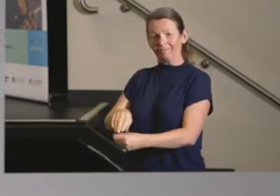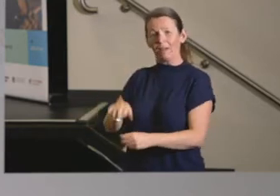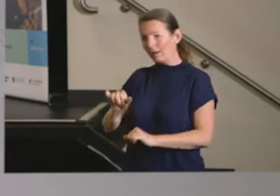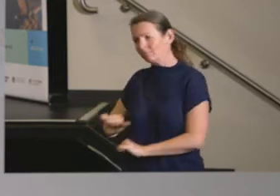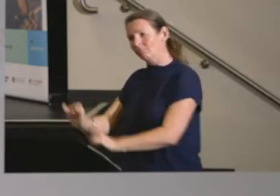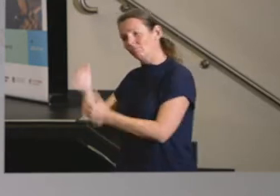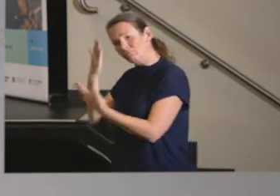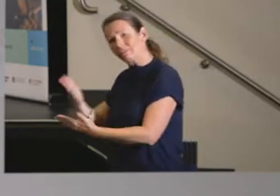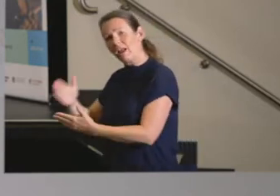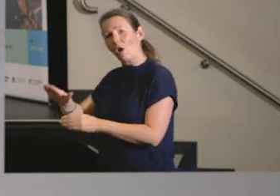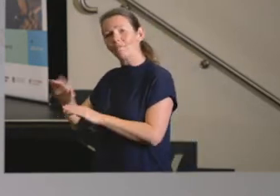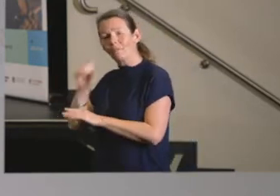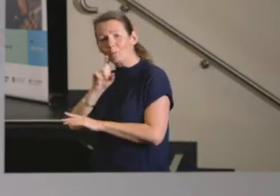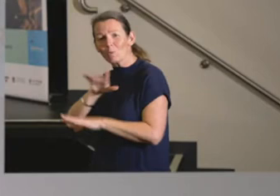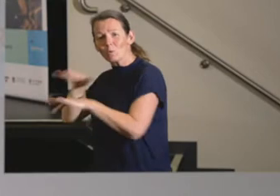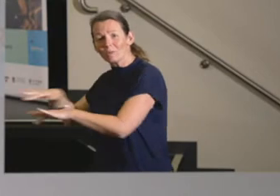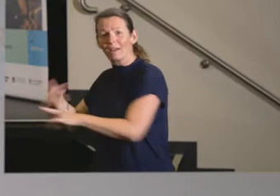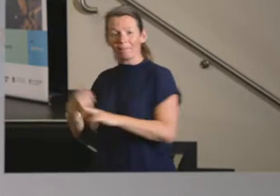ocean, or to the land.